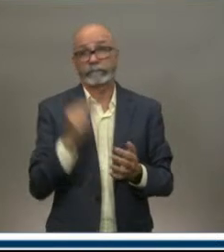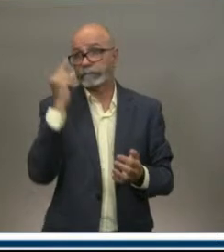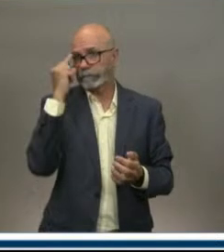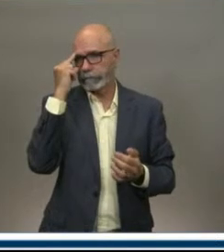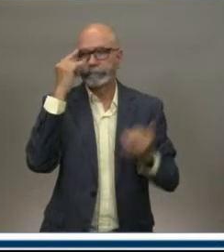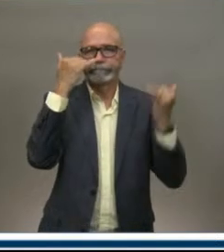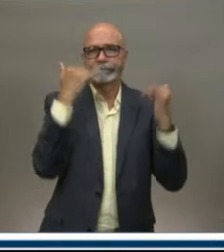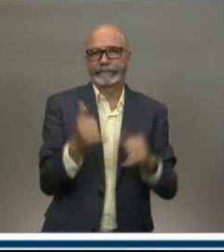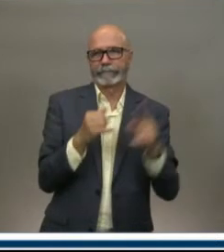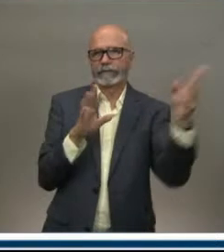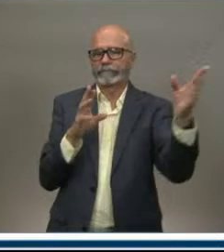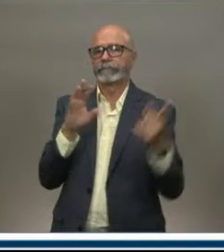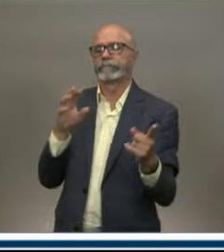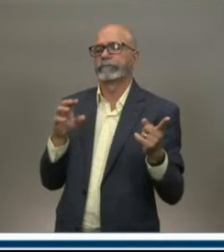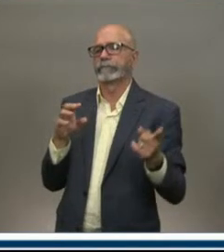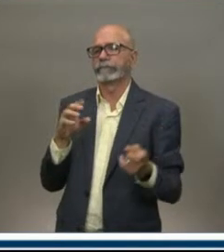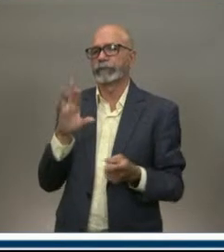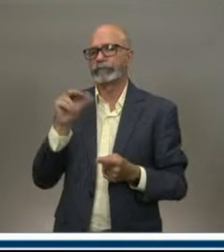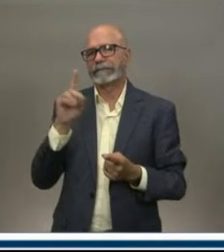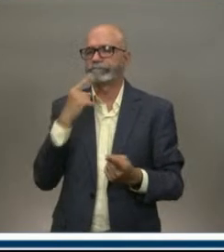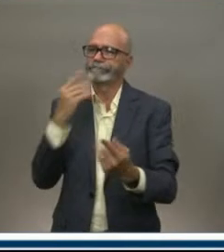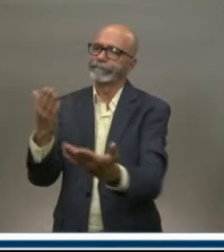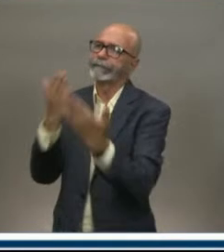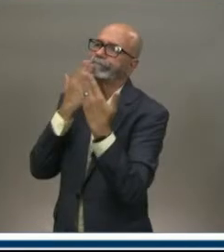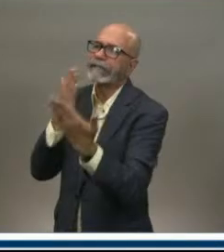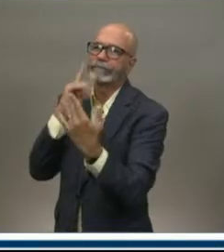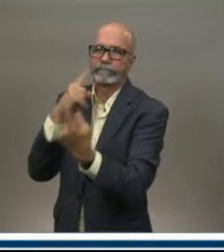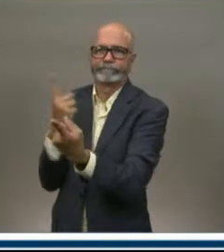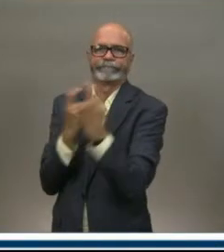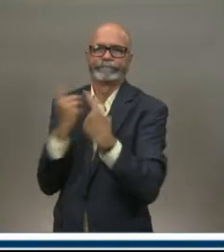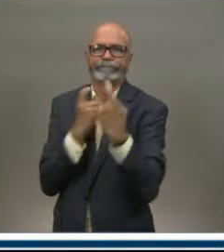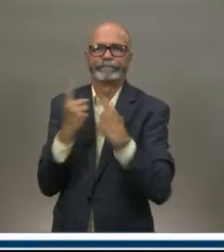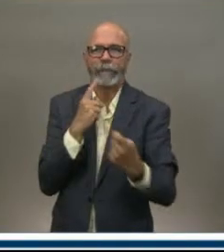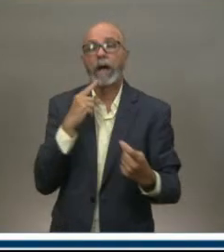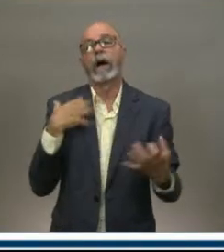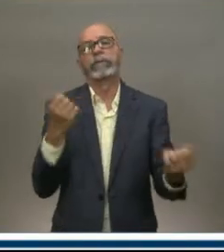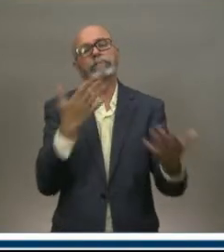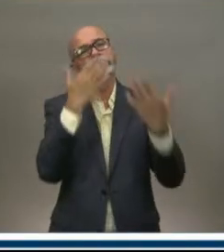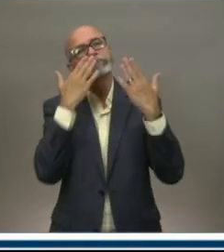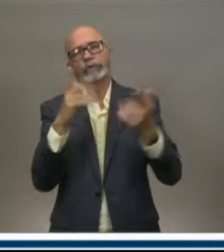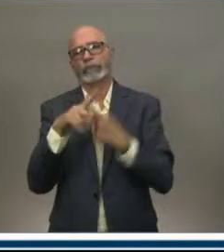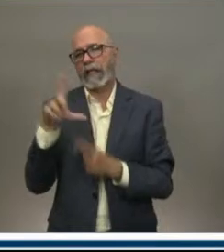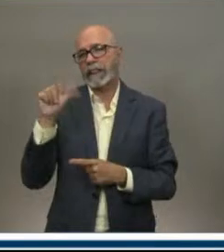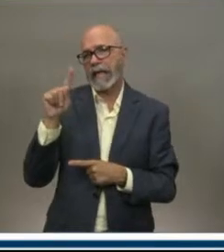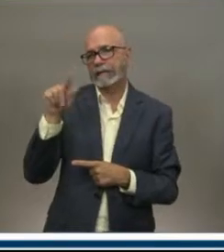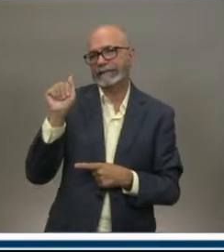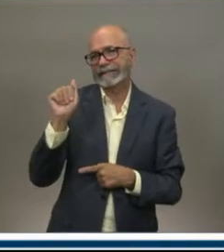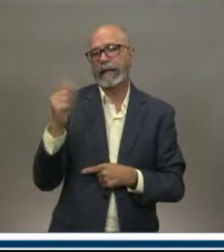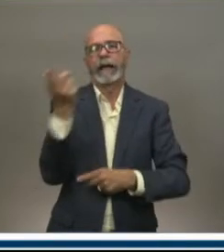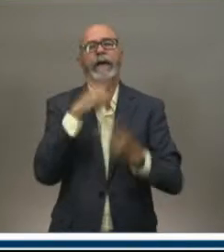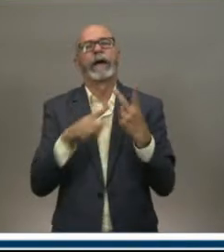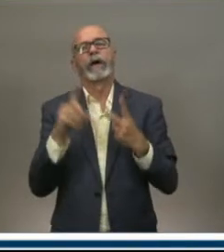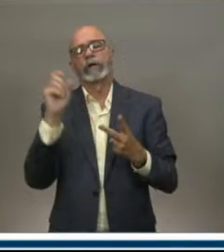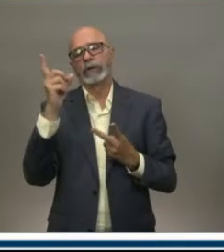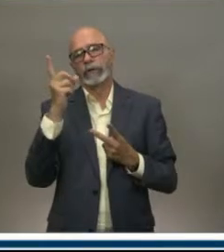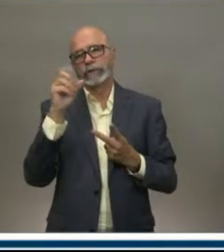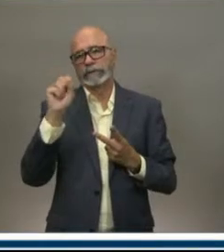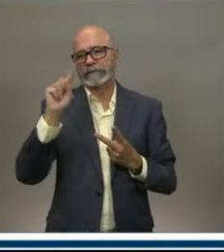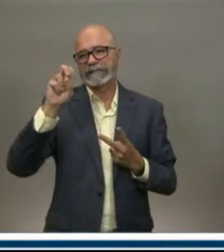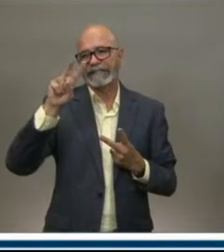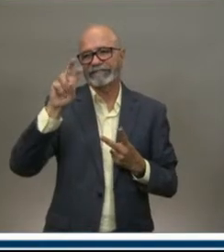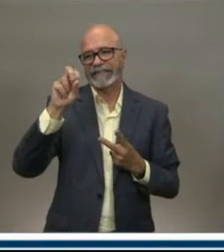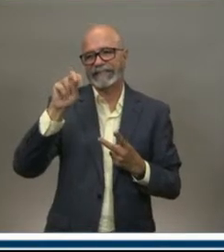Thank you, everybody. Again, I do want to thank Drs. Latta and Stevenson for their work on the Northwood